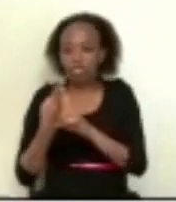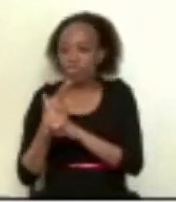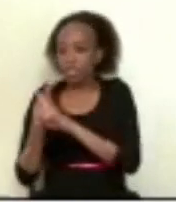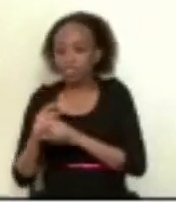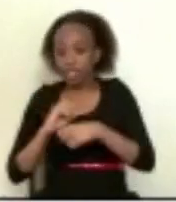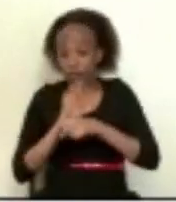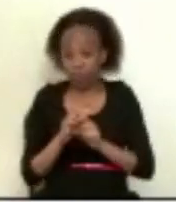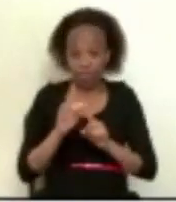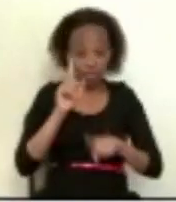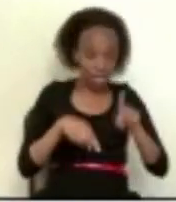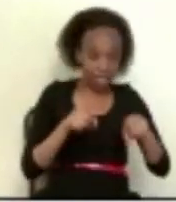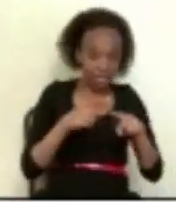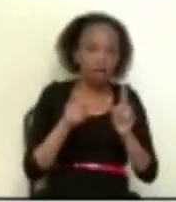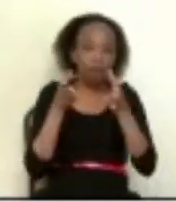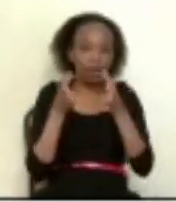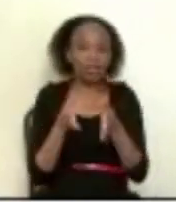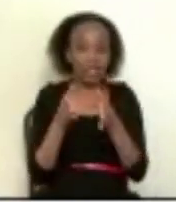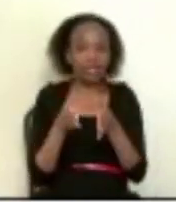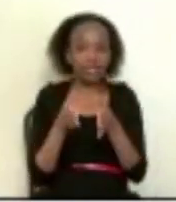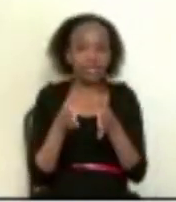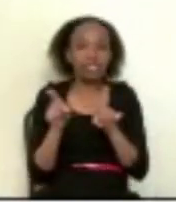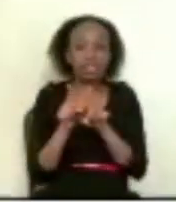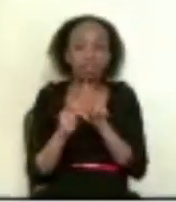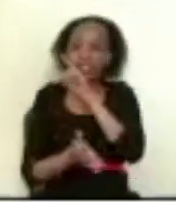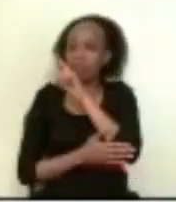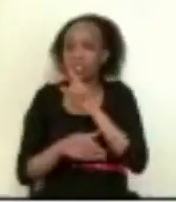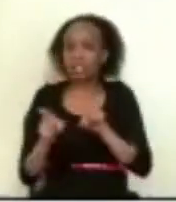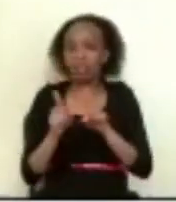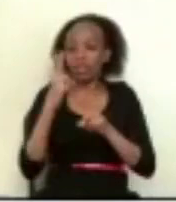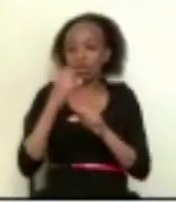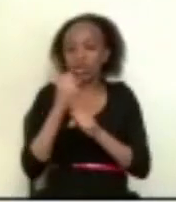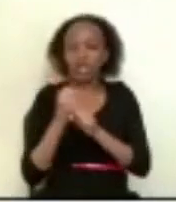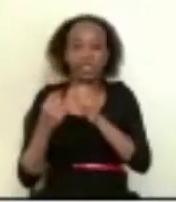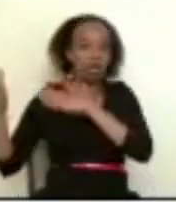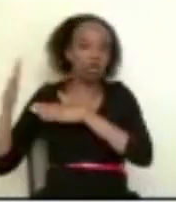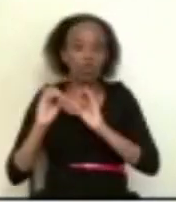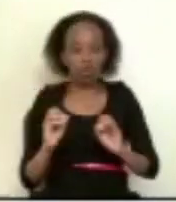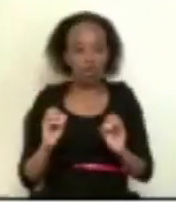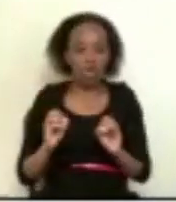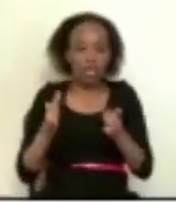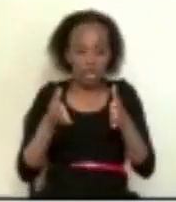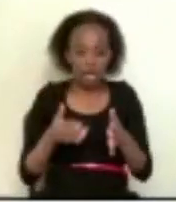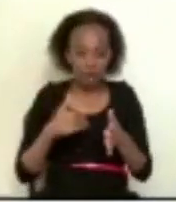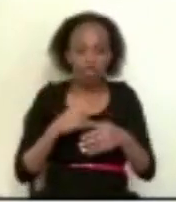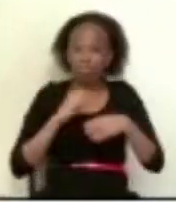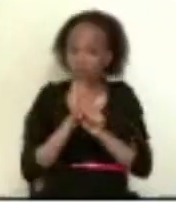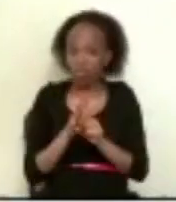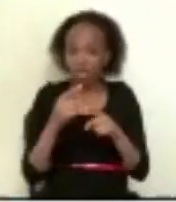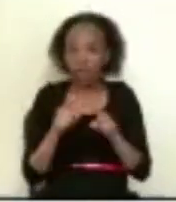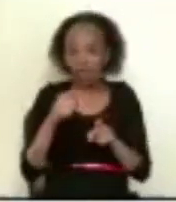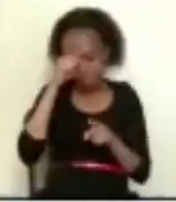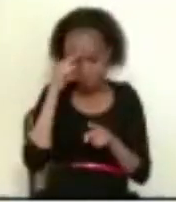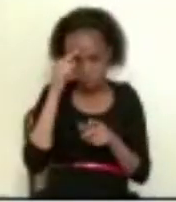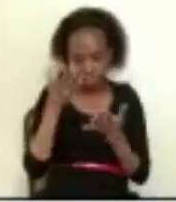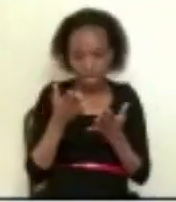but these variants are not as bad as they were 2 years ago. So even though even now there's COVID, but because of